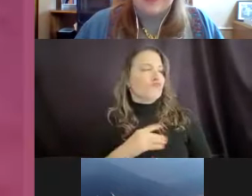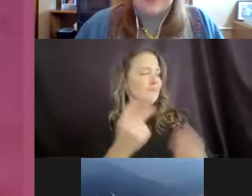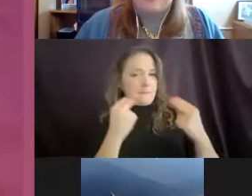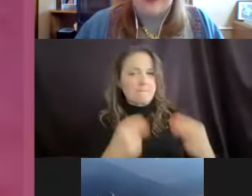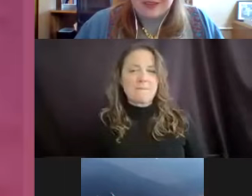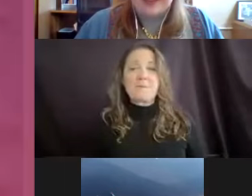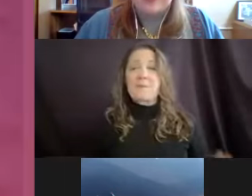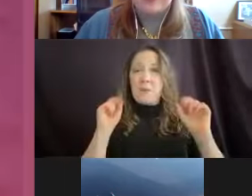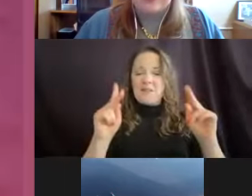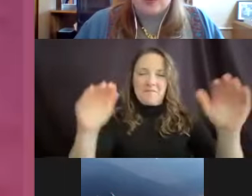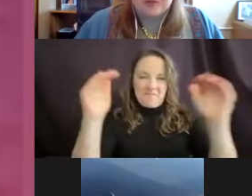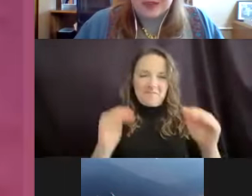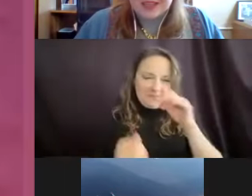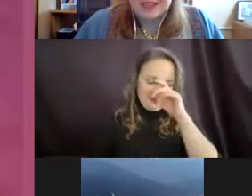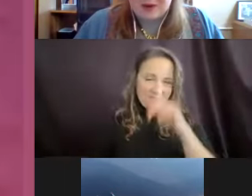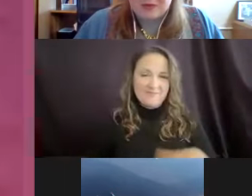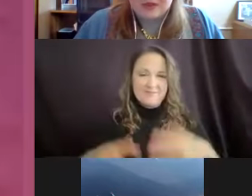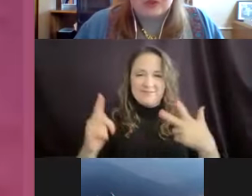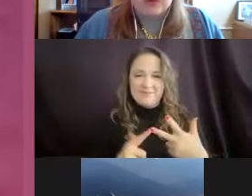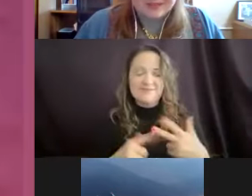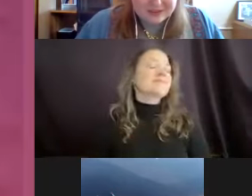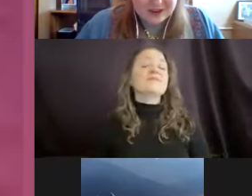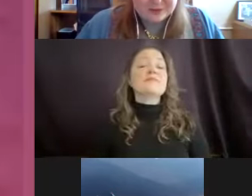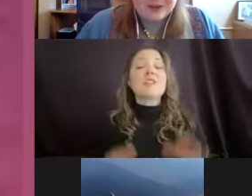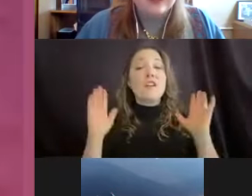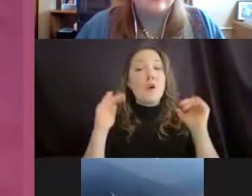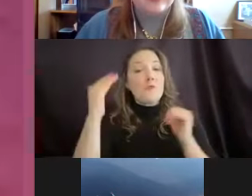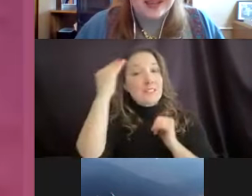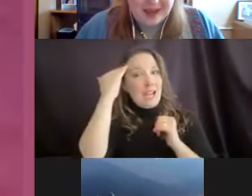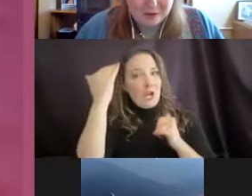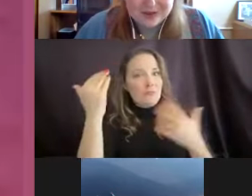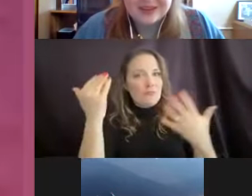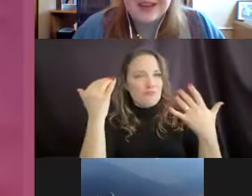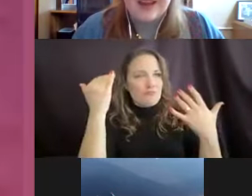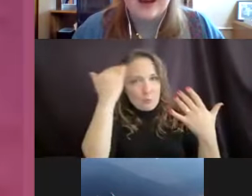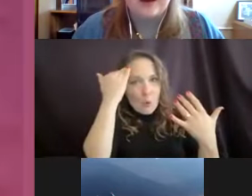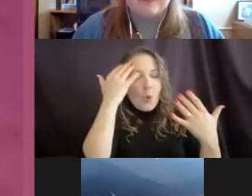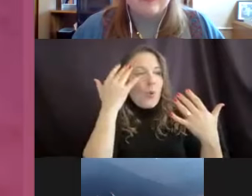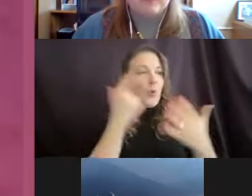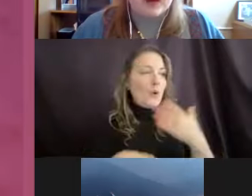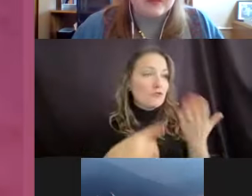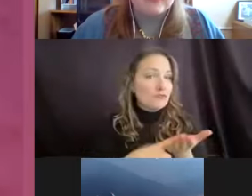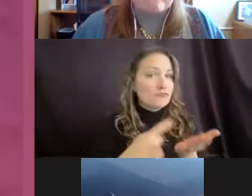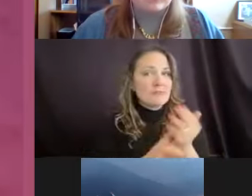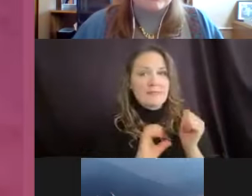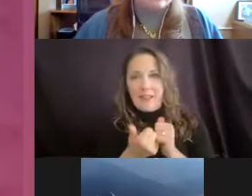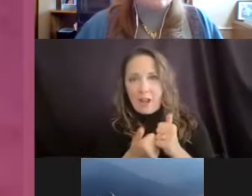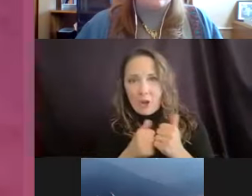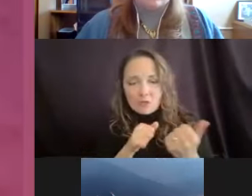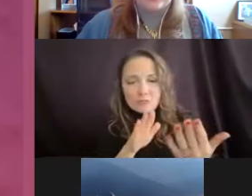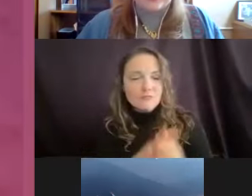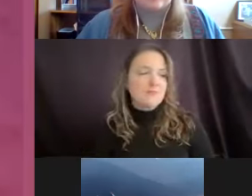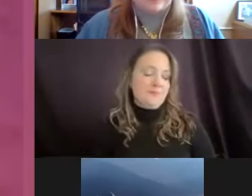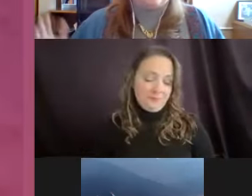Okay, so hopefully now you know what to talk about and how. But maybe